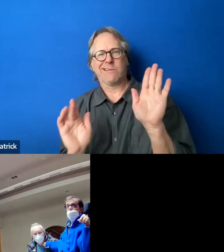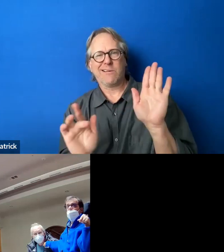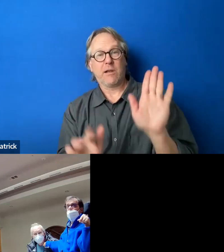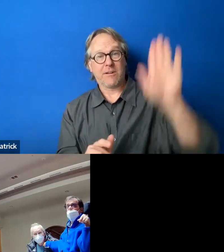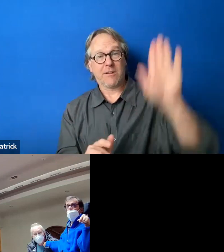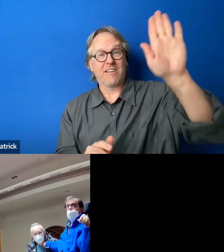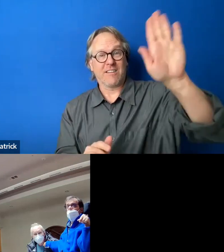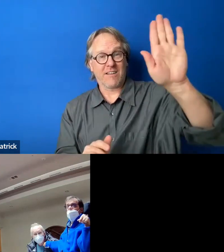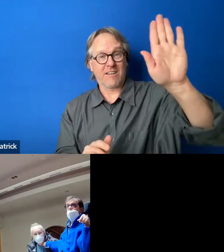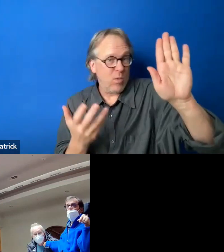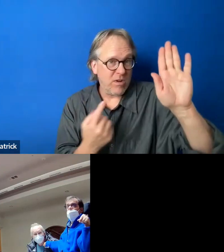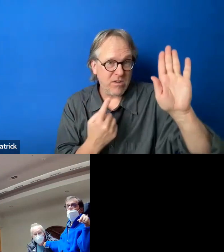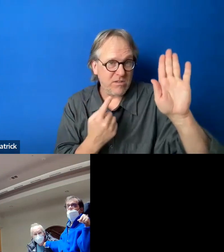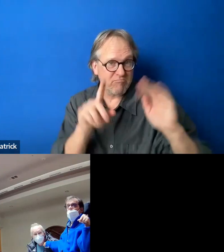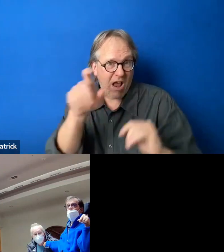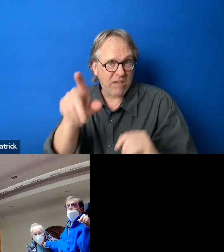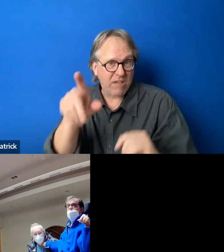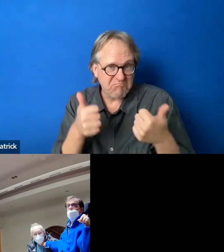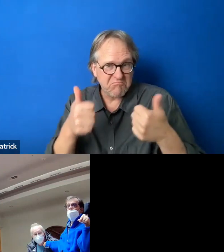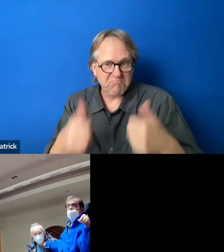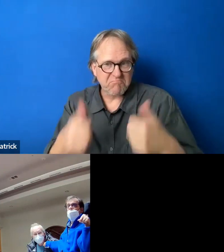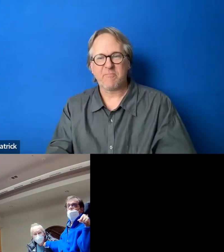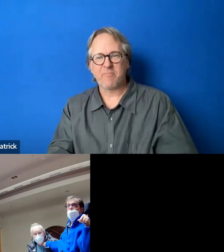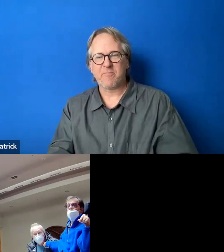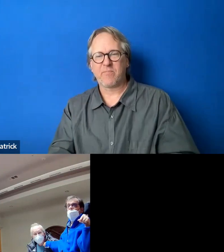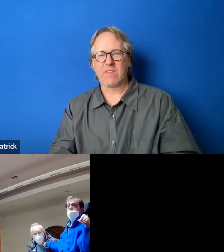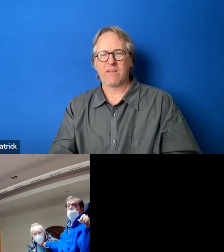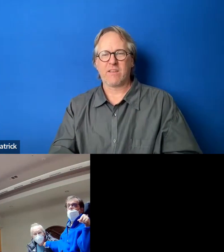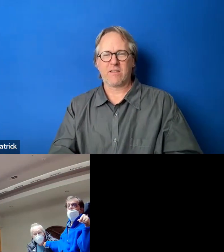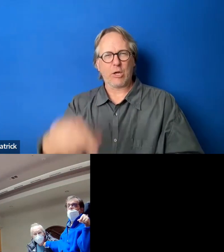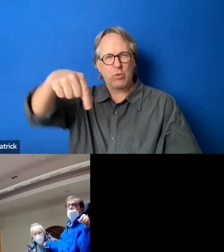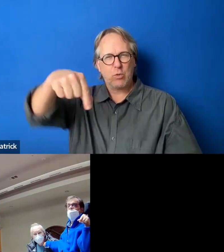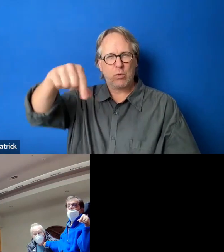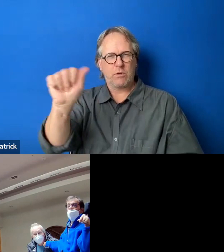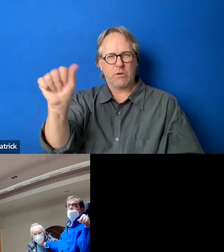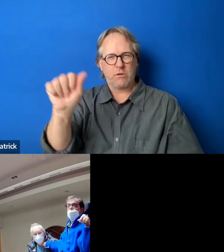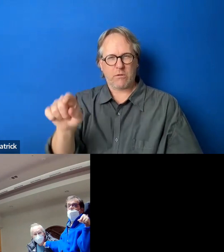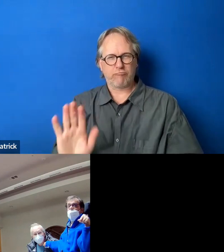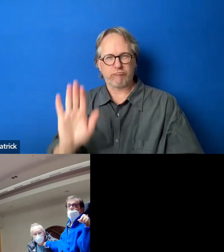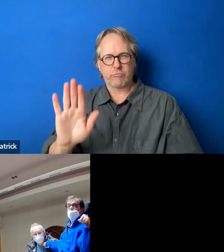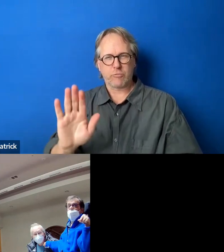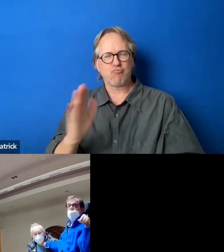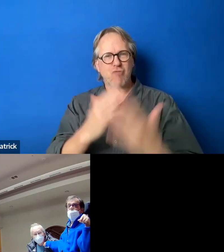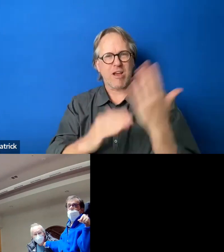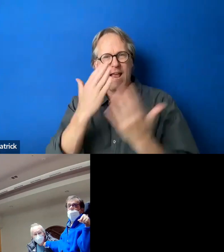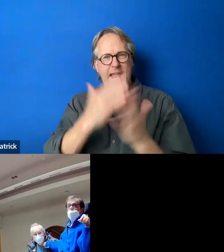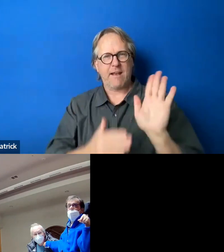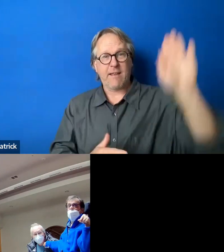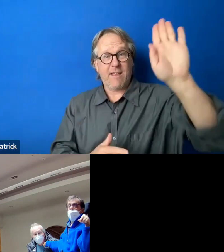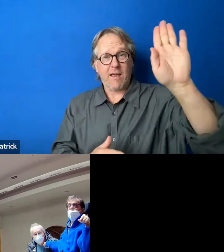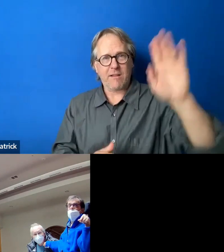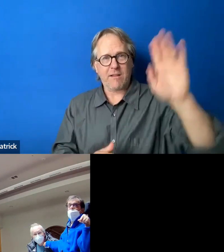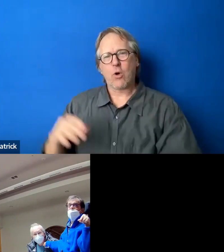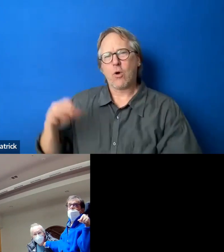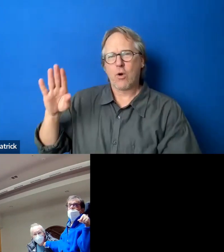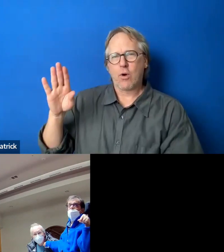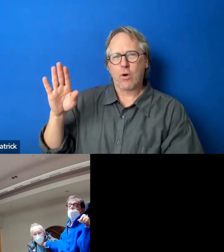Webinar feature. Yeah, it's a webinar feature. So Brian said this topic